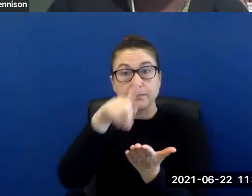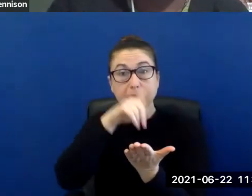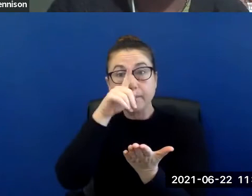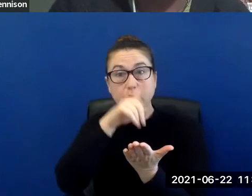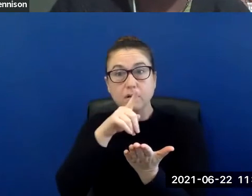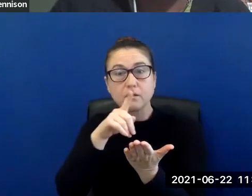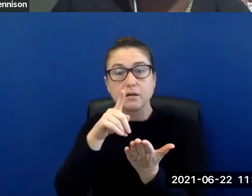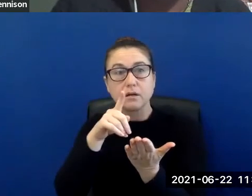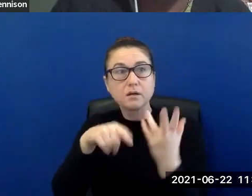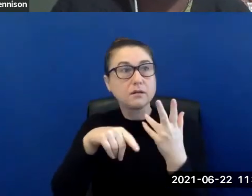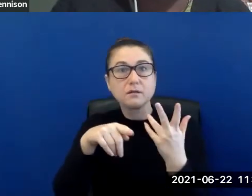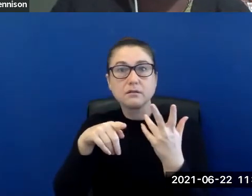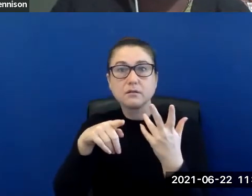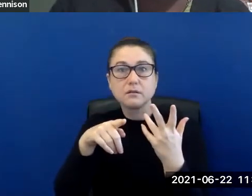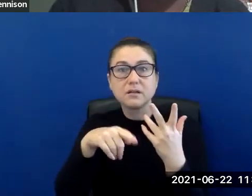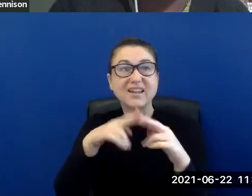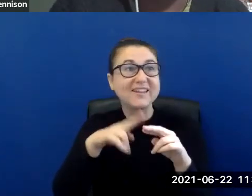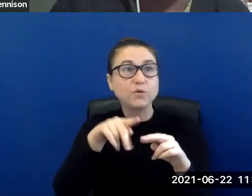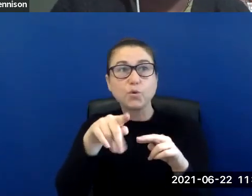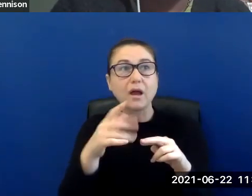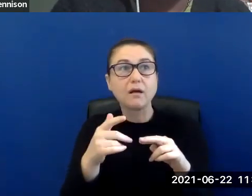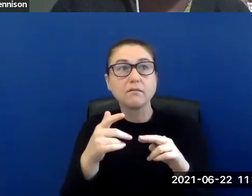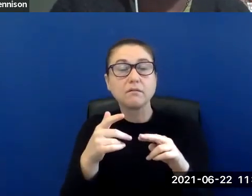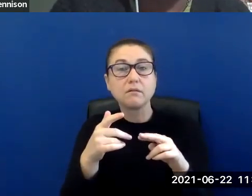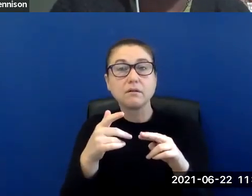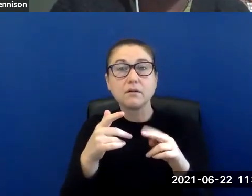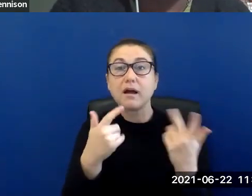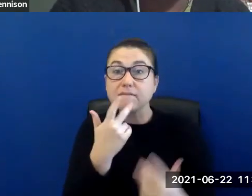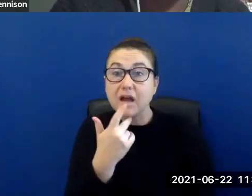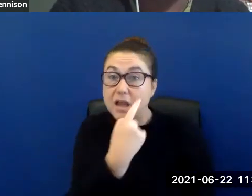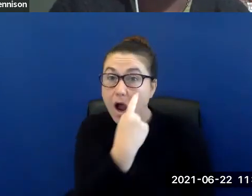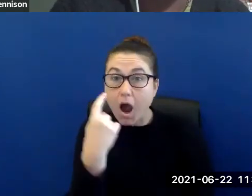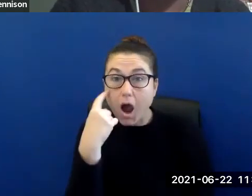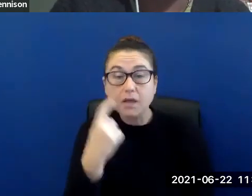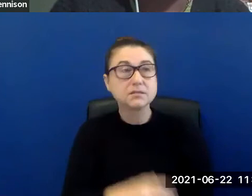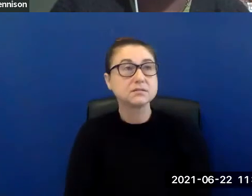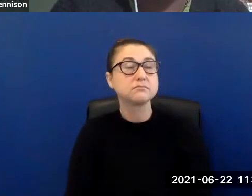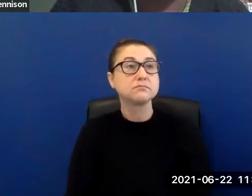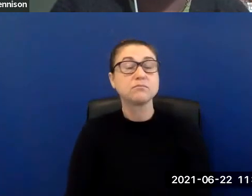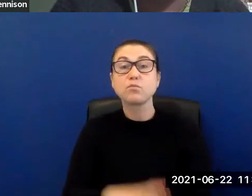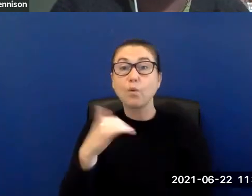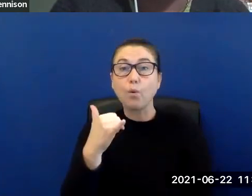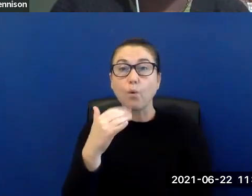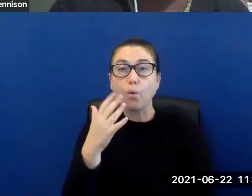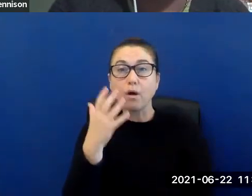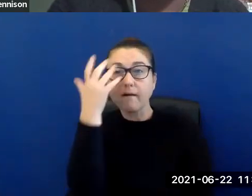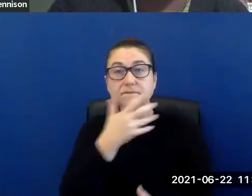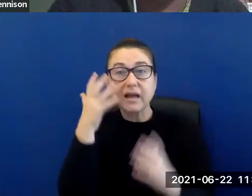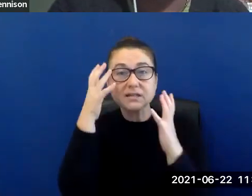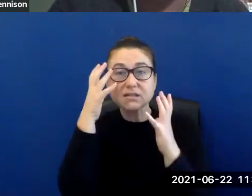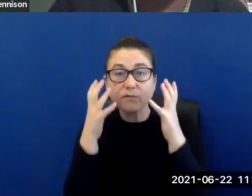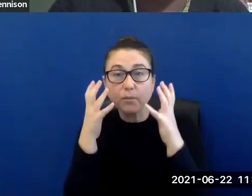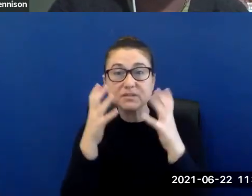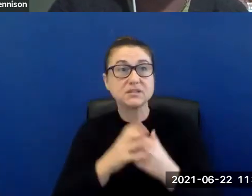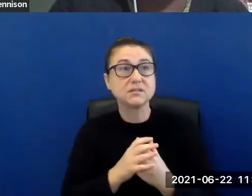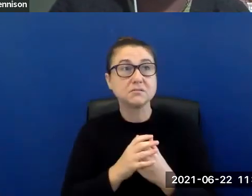artificial eyes or facial deformity, and you go and try and use a passport technology or some facial technology, that it might not work because